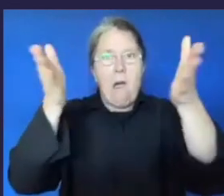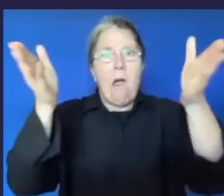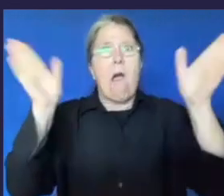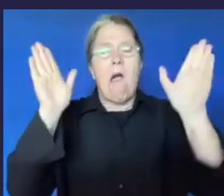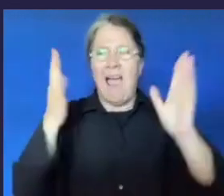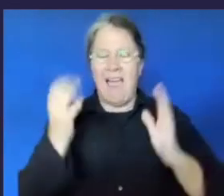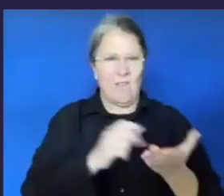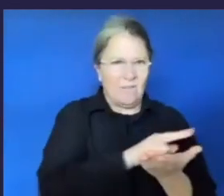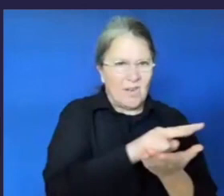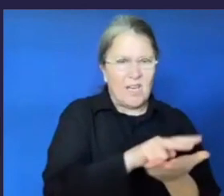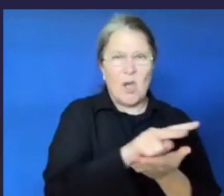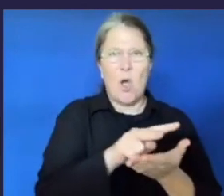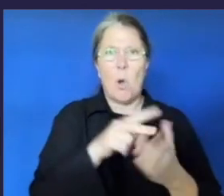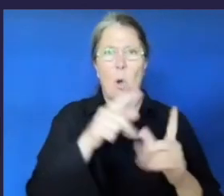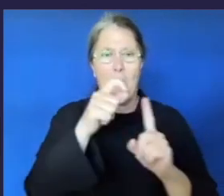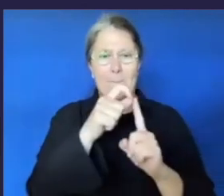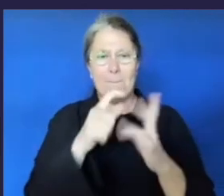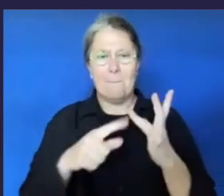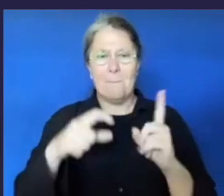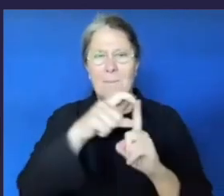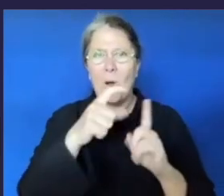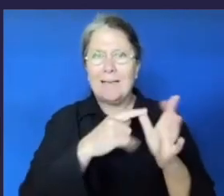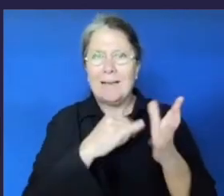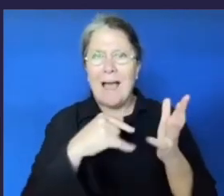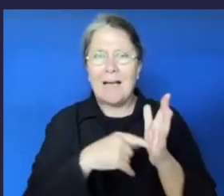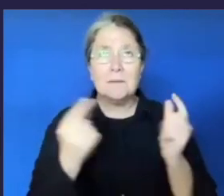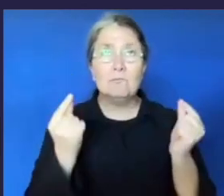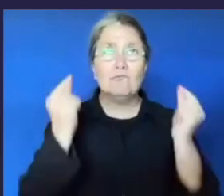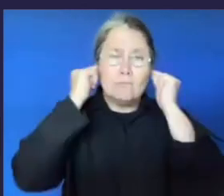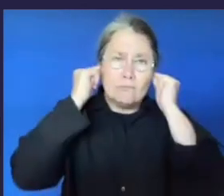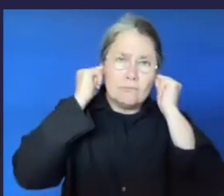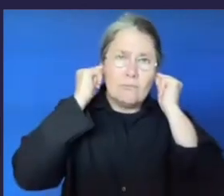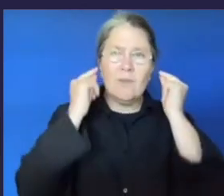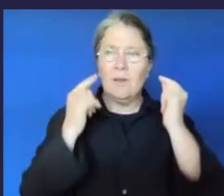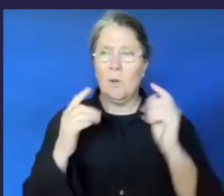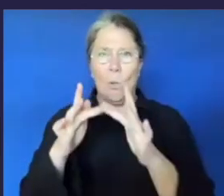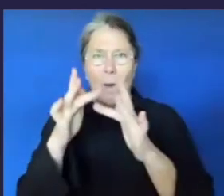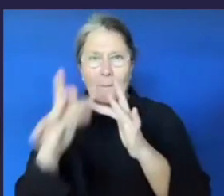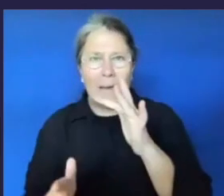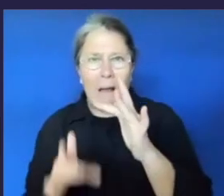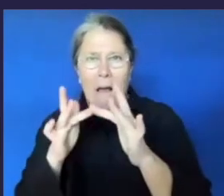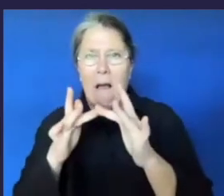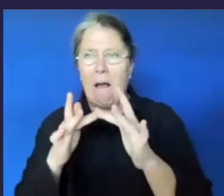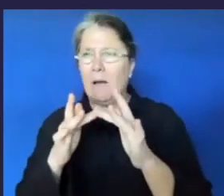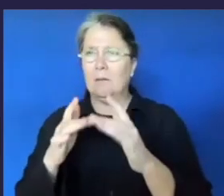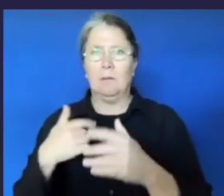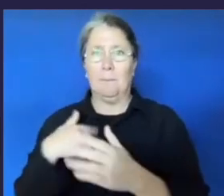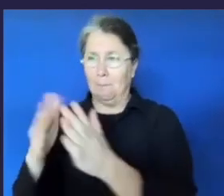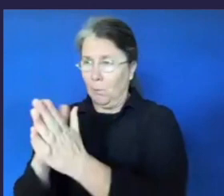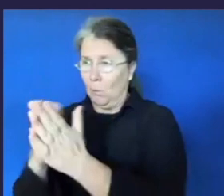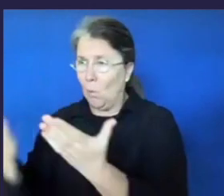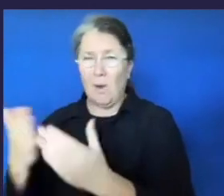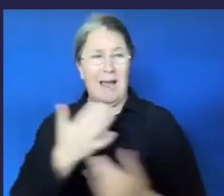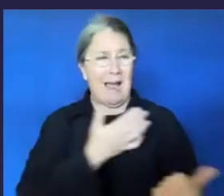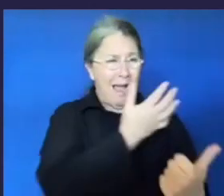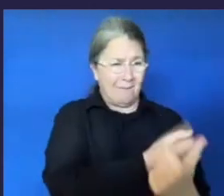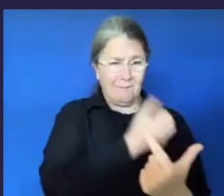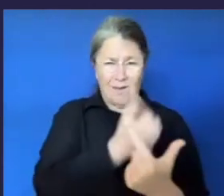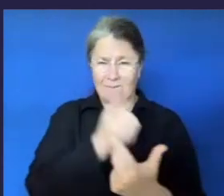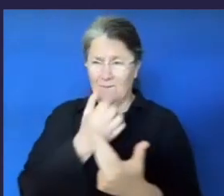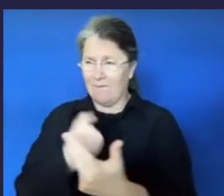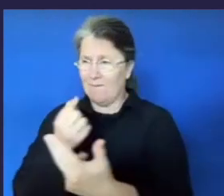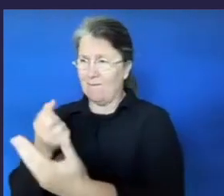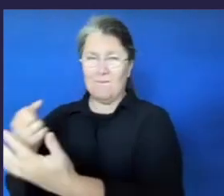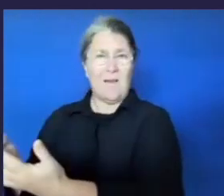podcasts, there's webinars and books, and there's so many resources out there that Belonging Matters provides to us in Melbourne. And then